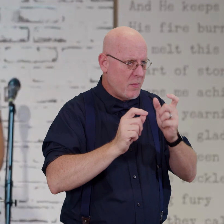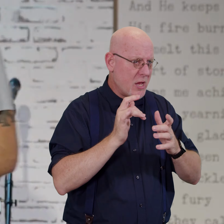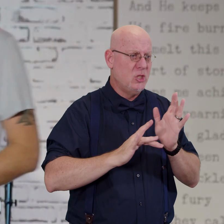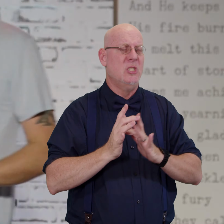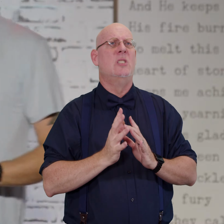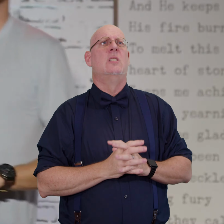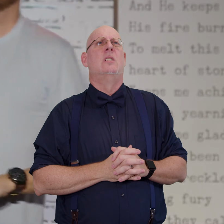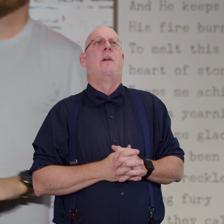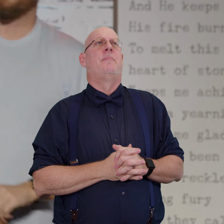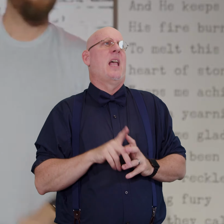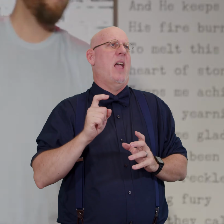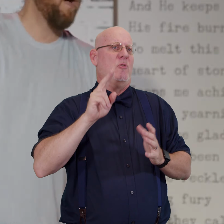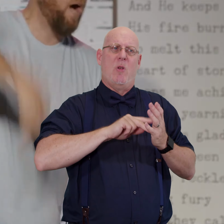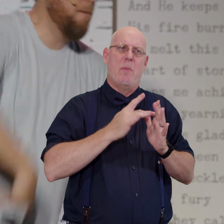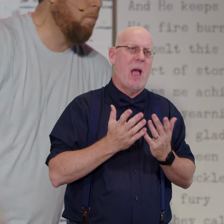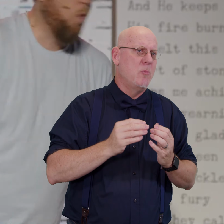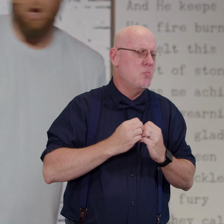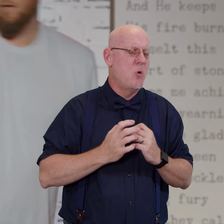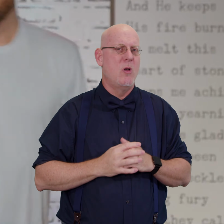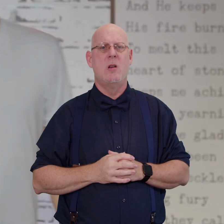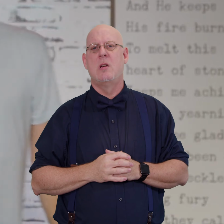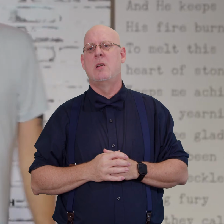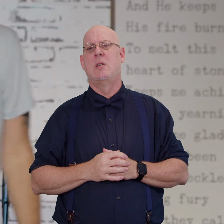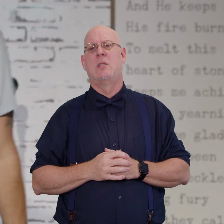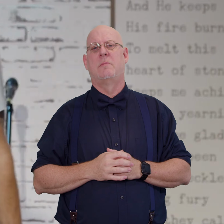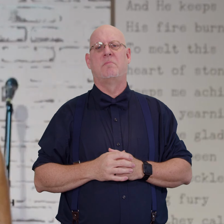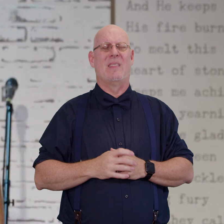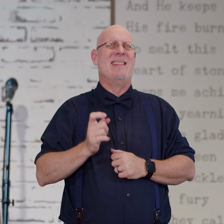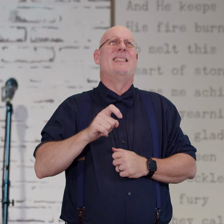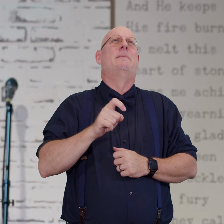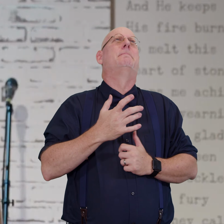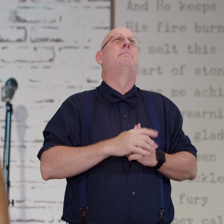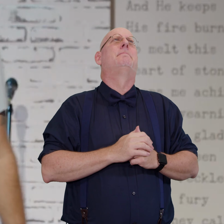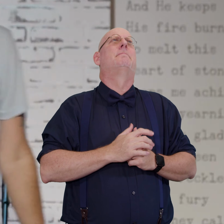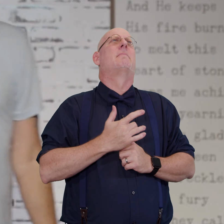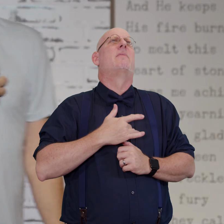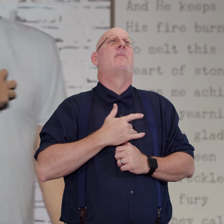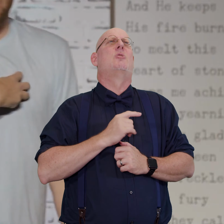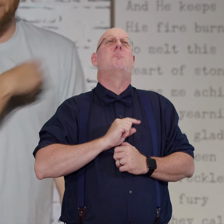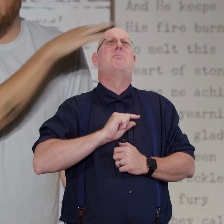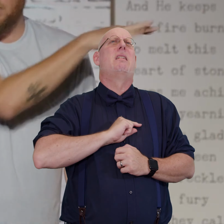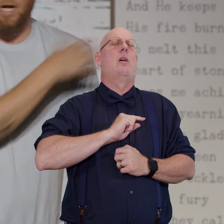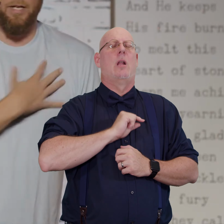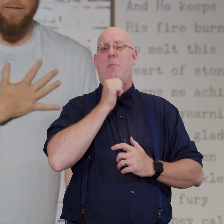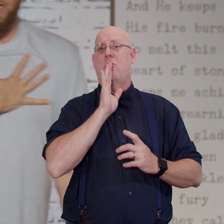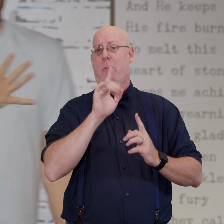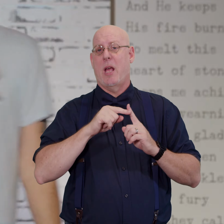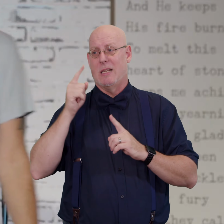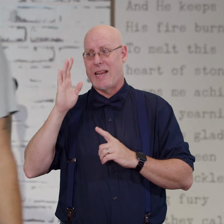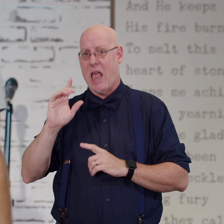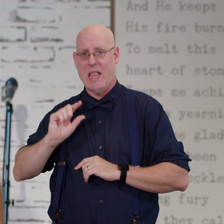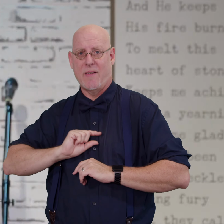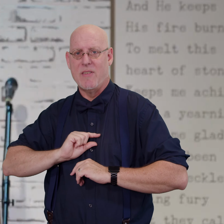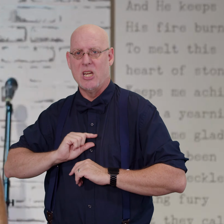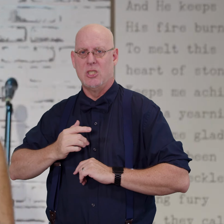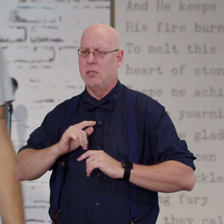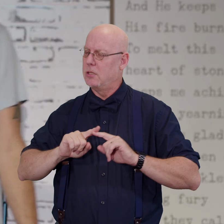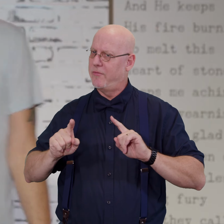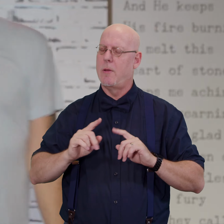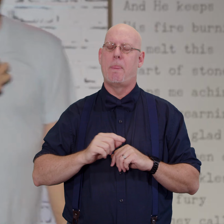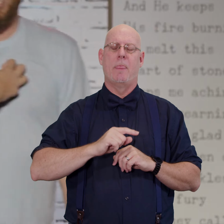Jesus, I got to read my Bible more. Like I just felt so guilty. I'm not talking about godly conviction, but I'm just talking about, I just